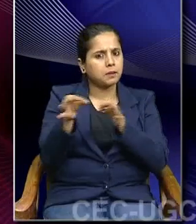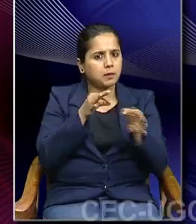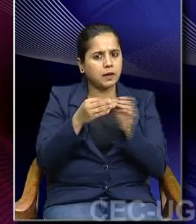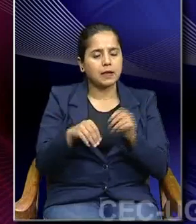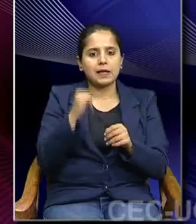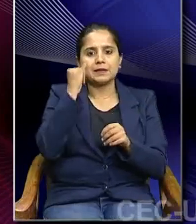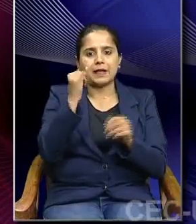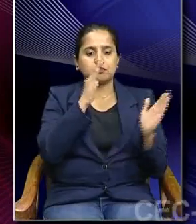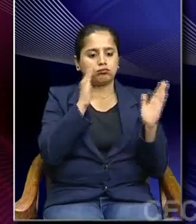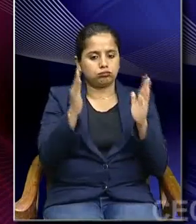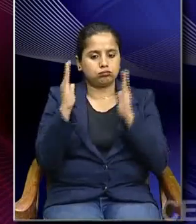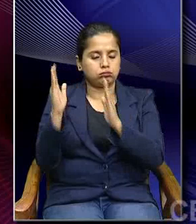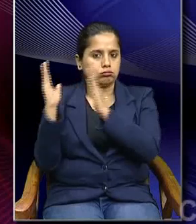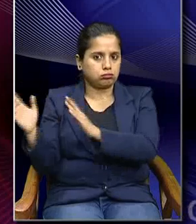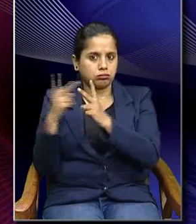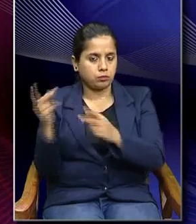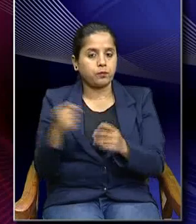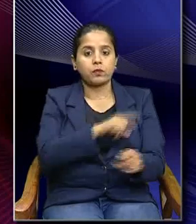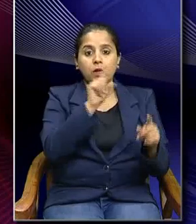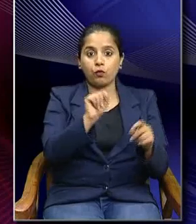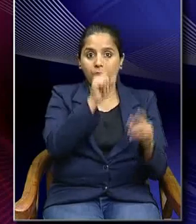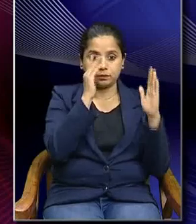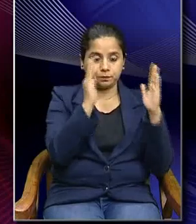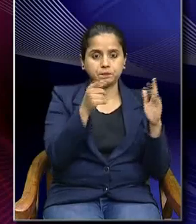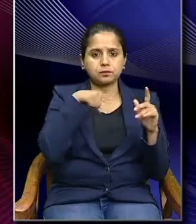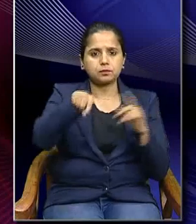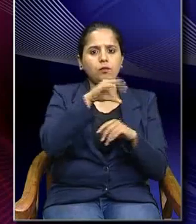6 phases. The number 1 was